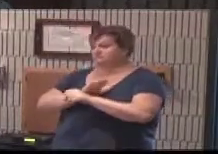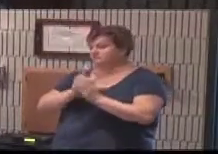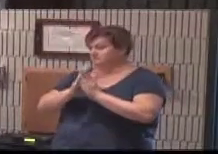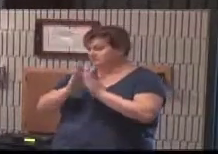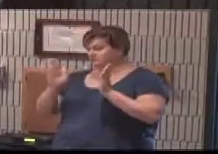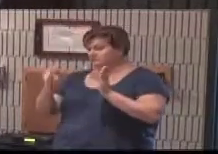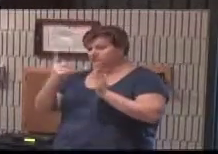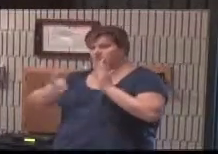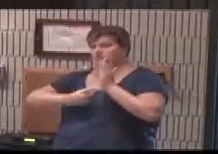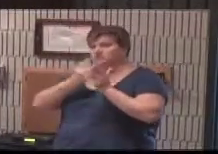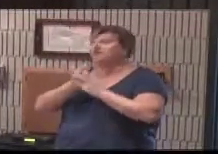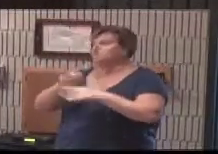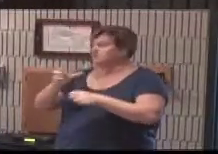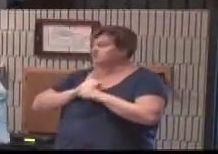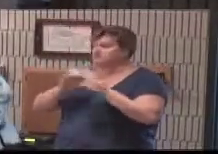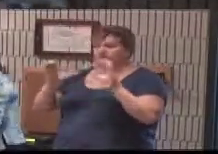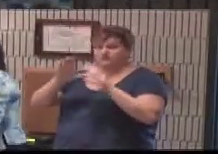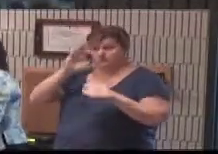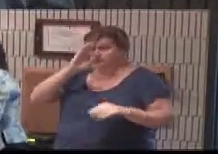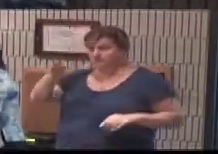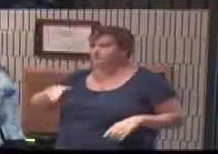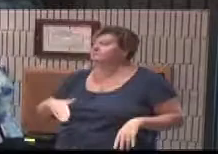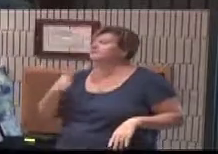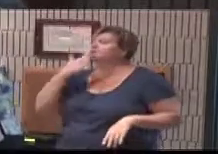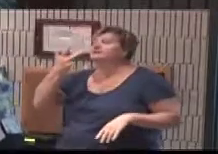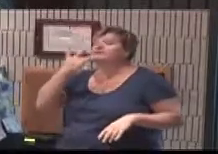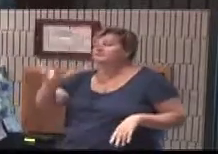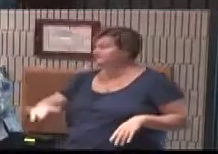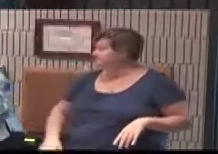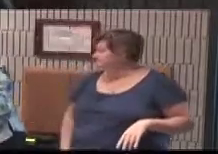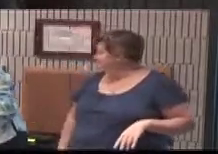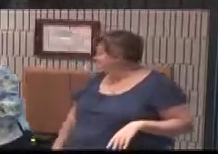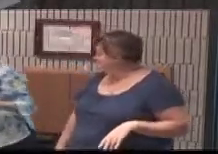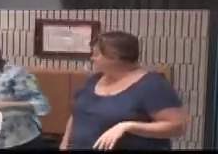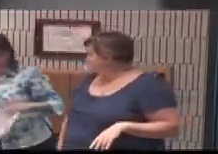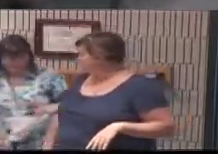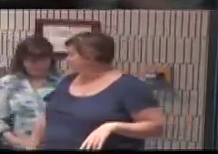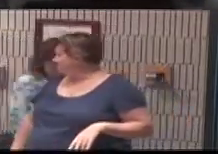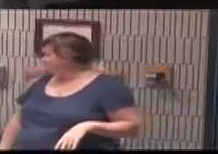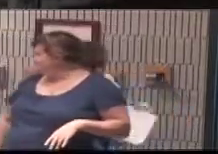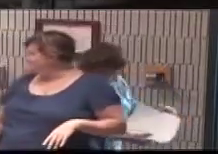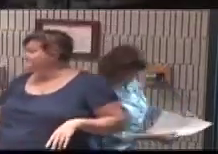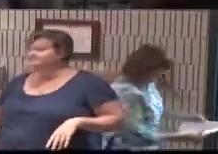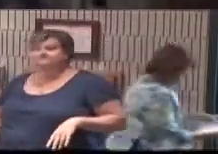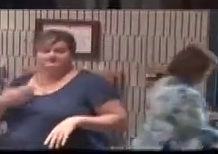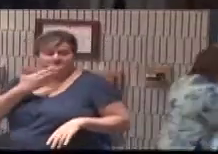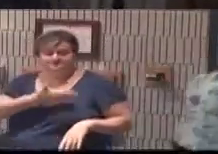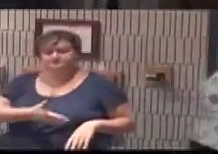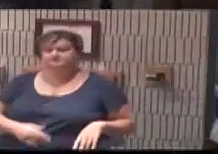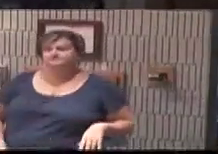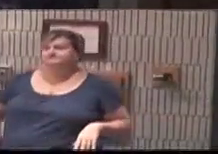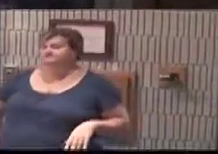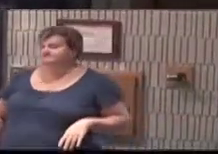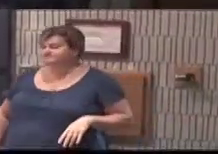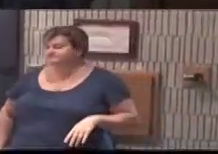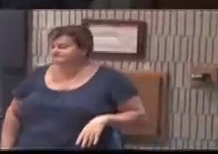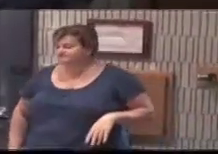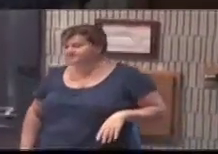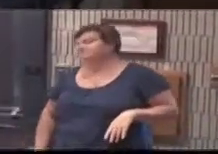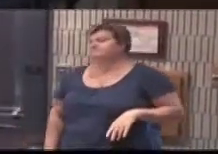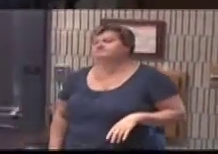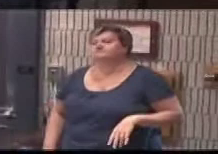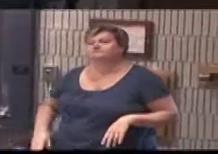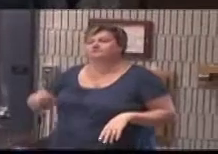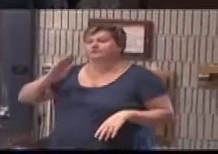and then you'll receive your certificate. Best of luck with that. Thank you, Johanna. We will